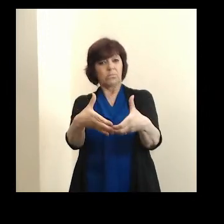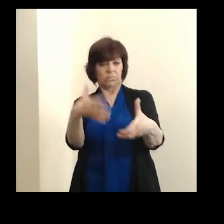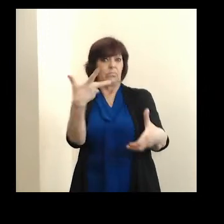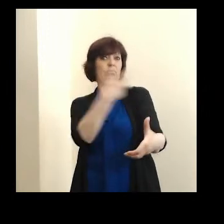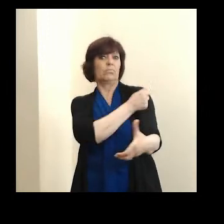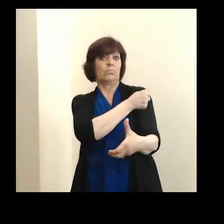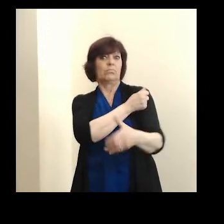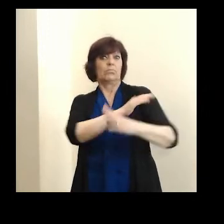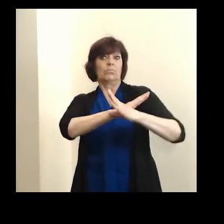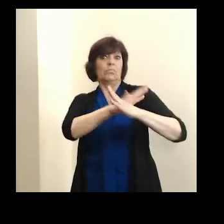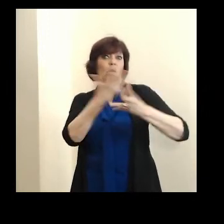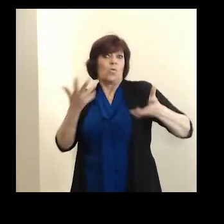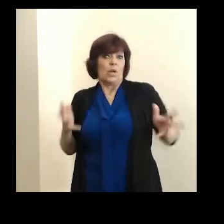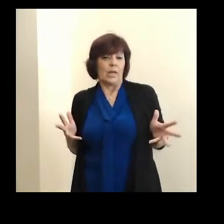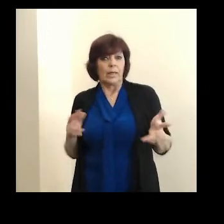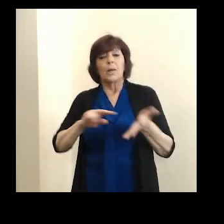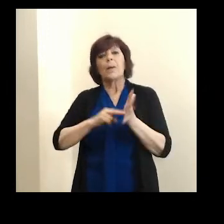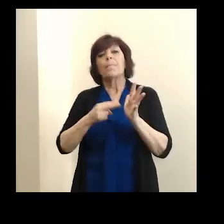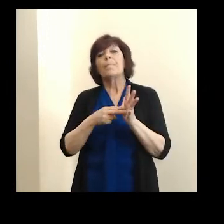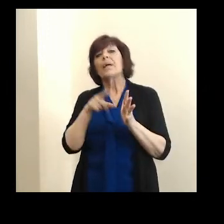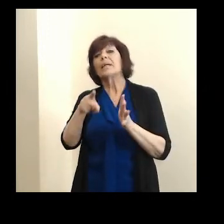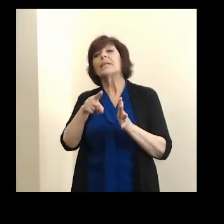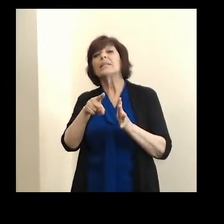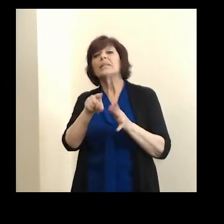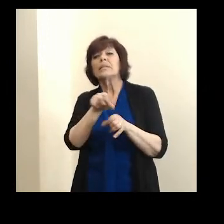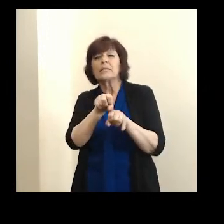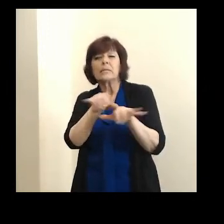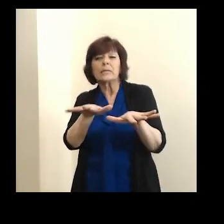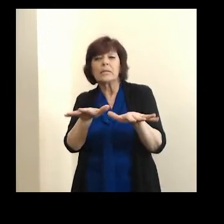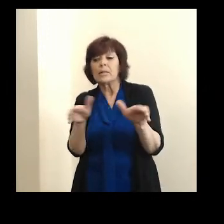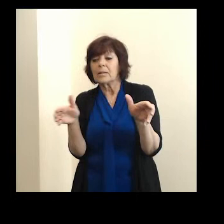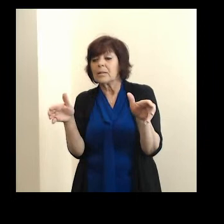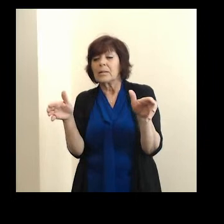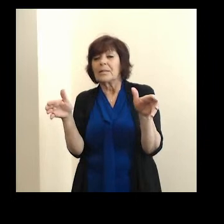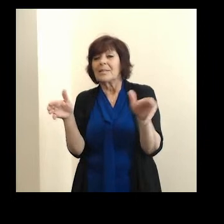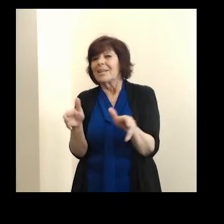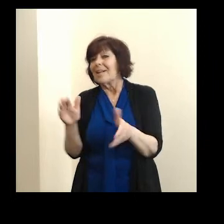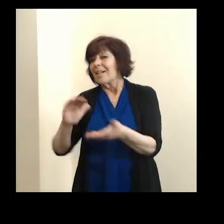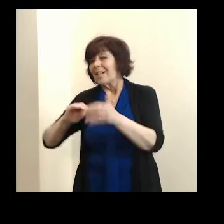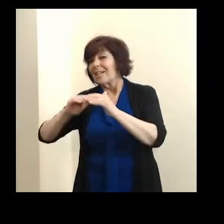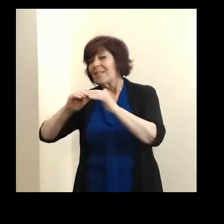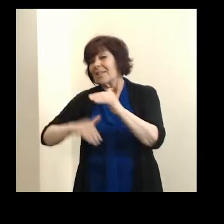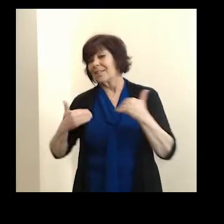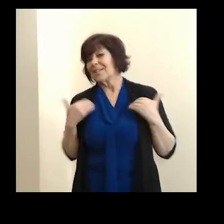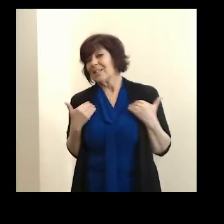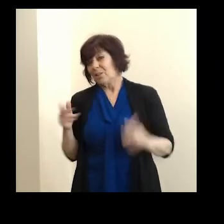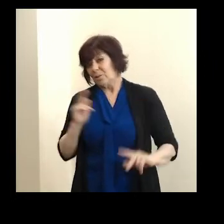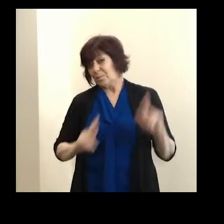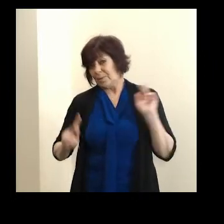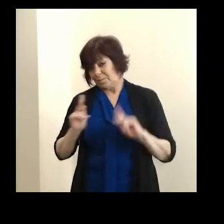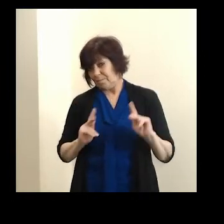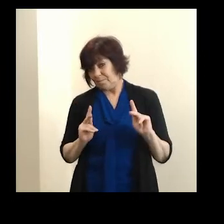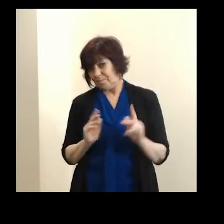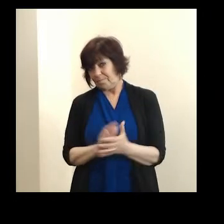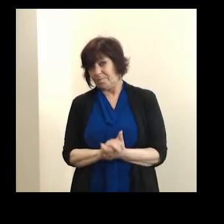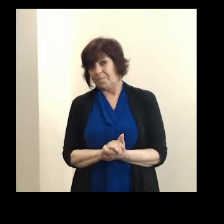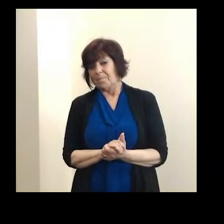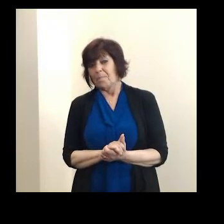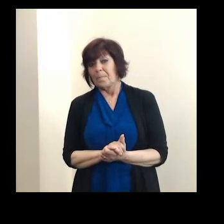vaccinated. This means that this is affecting a much smaller portion of the population than just last October and